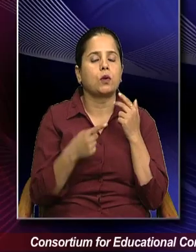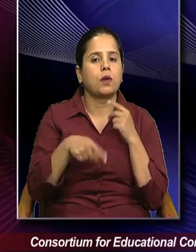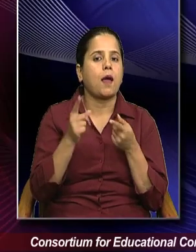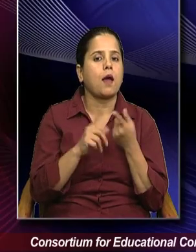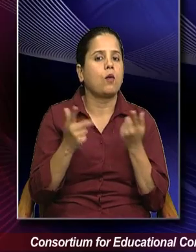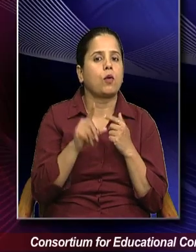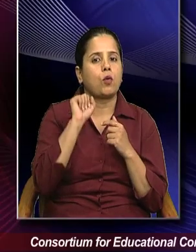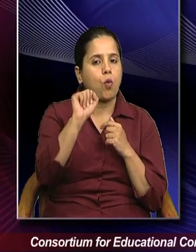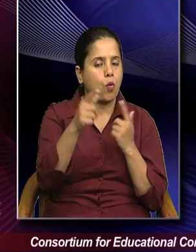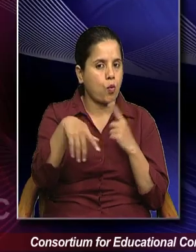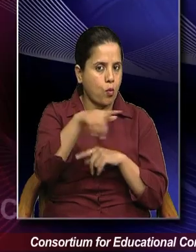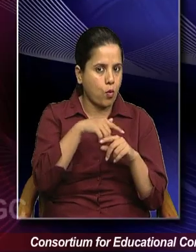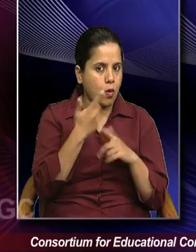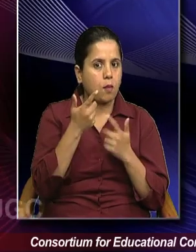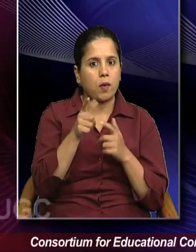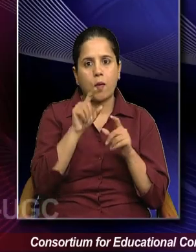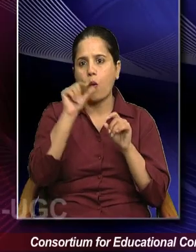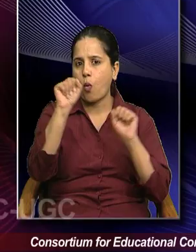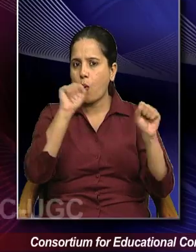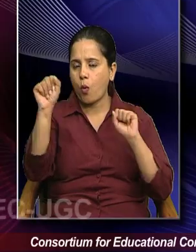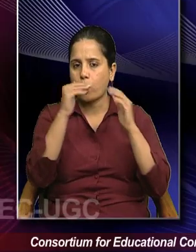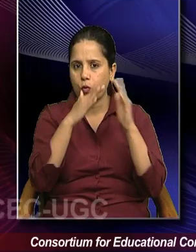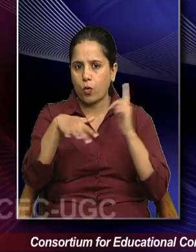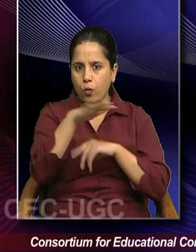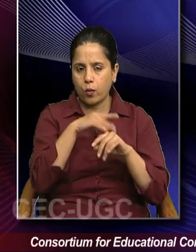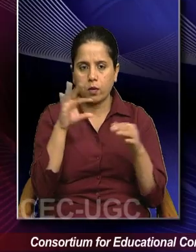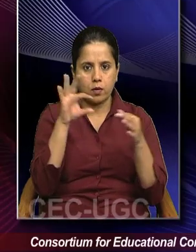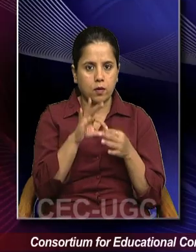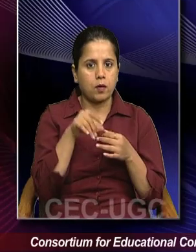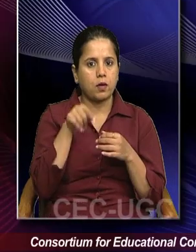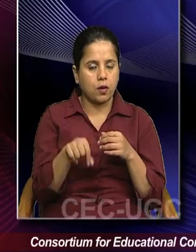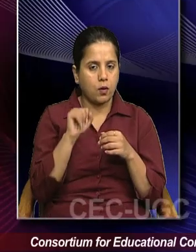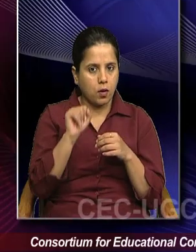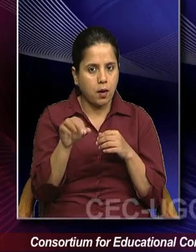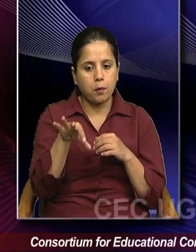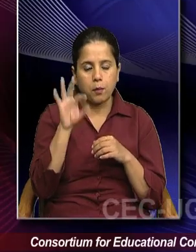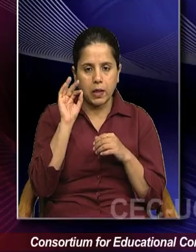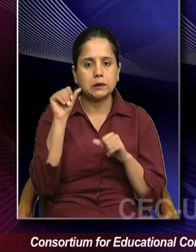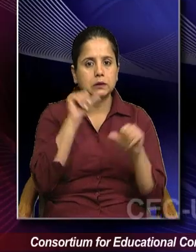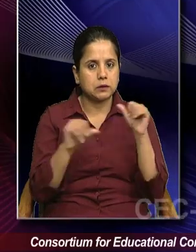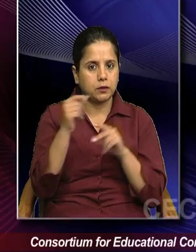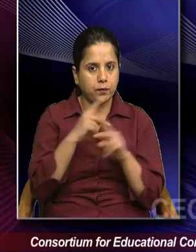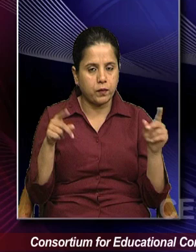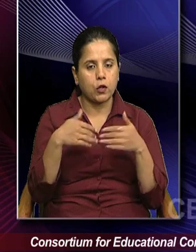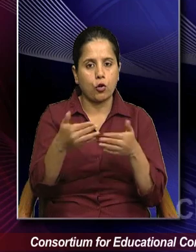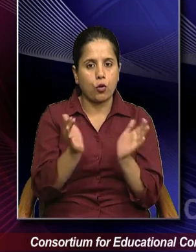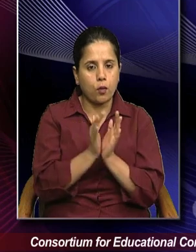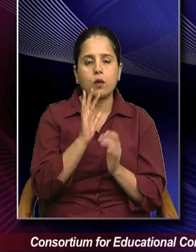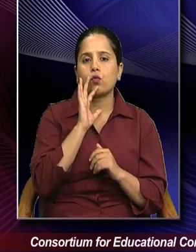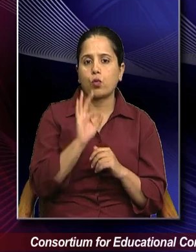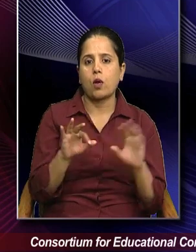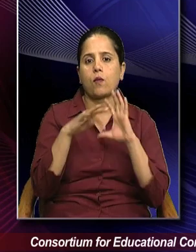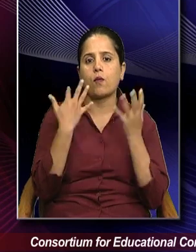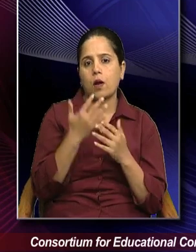in your backyard, angle that connects the big science into communities' real